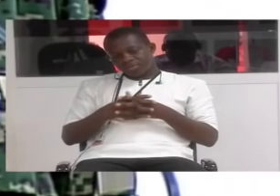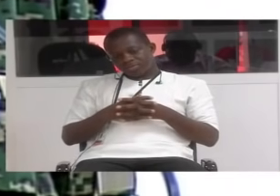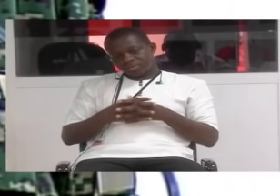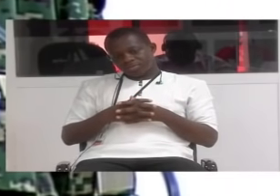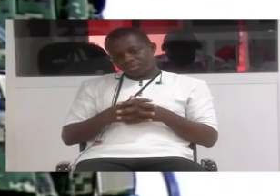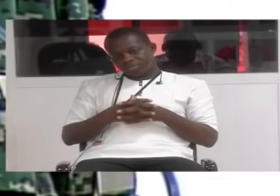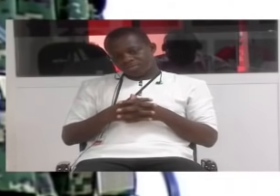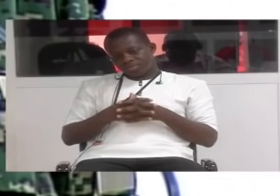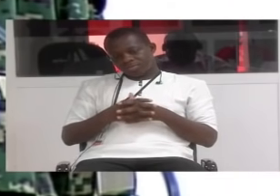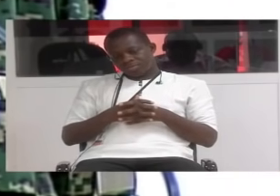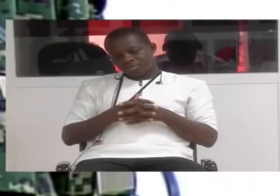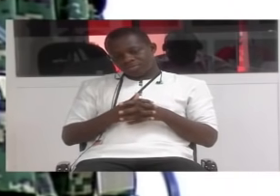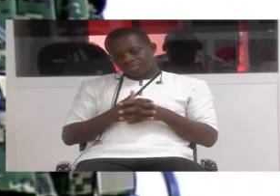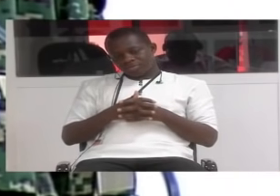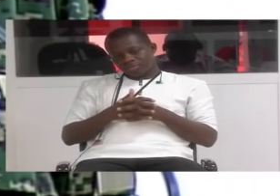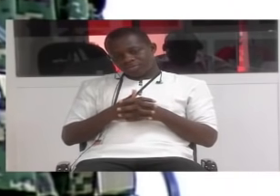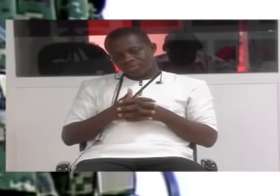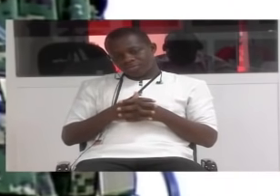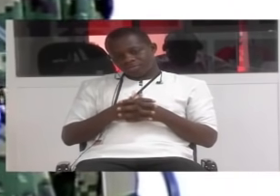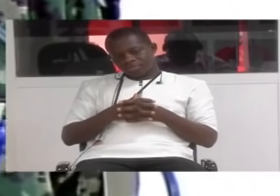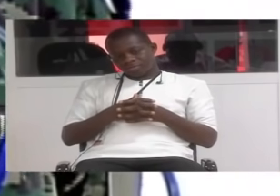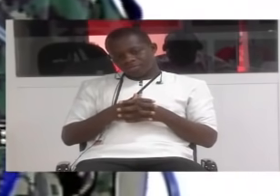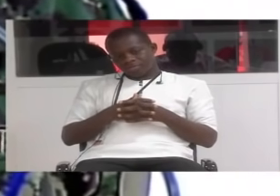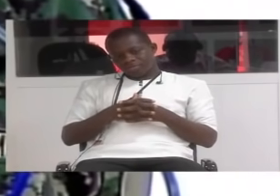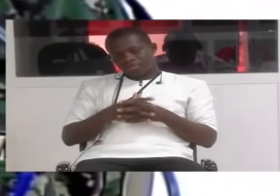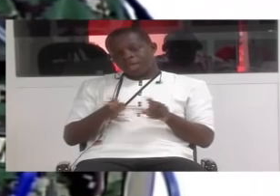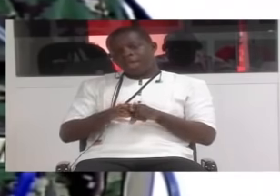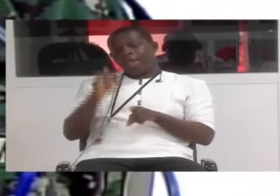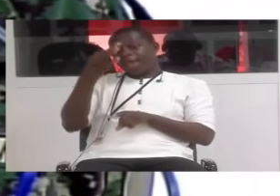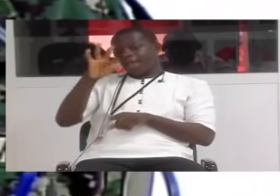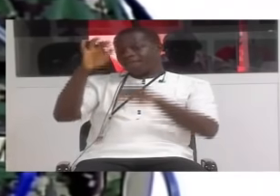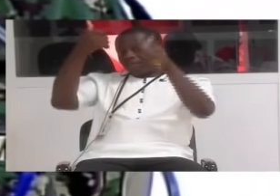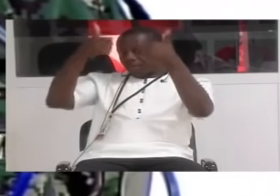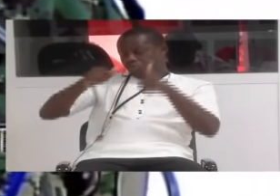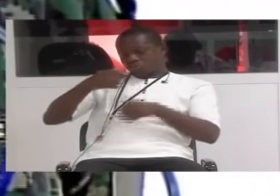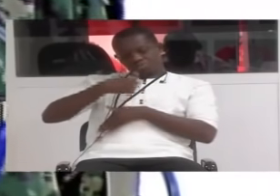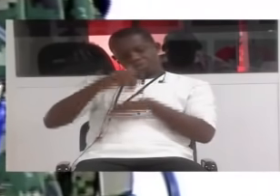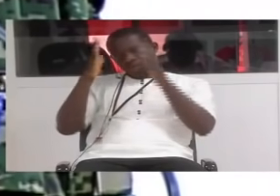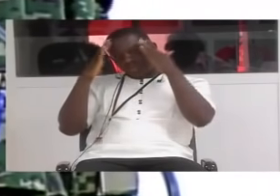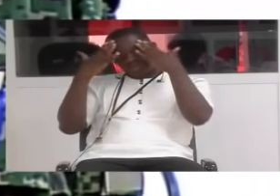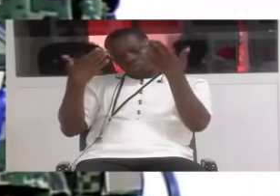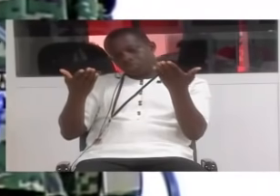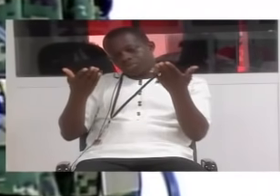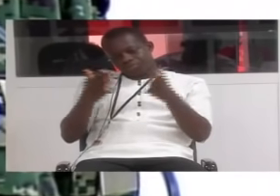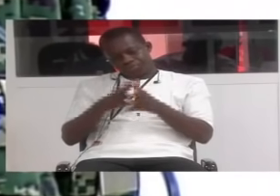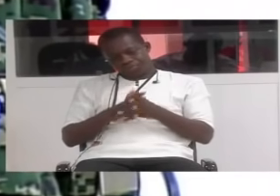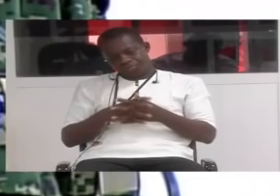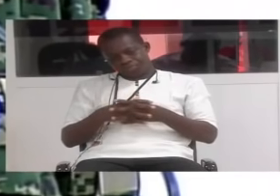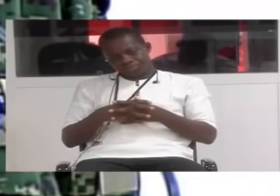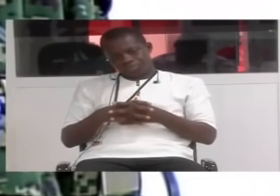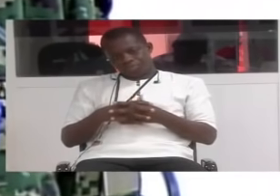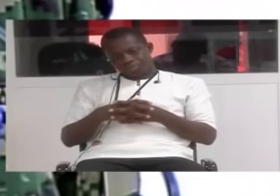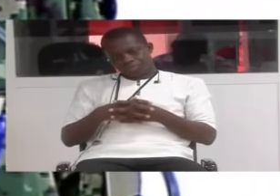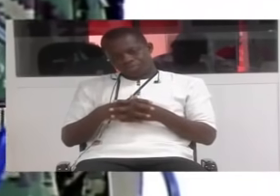pour wax ko ne ah li ñu sante def nañ ko be pare bu amé tam man xawma. If it happens, I am not